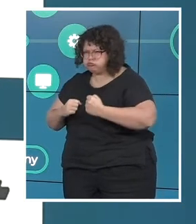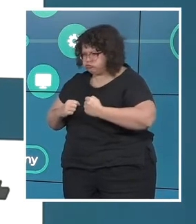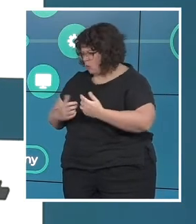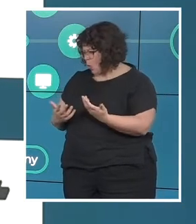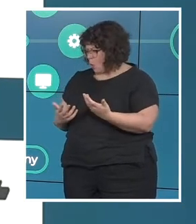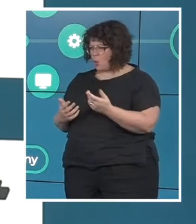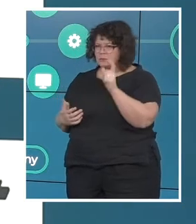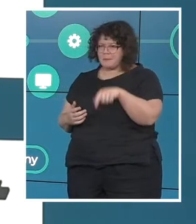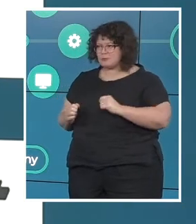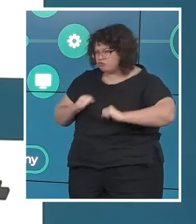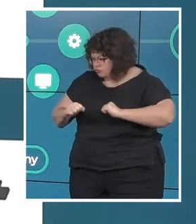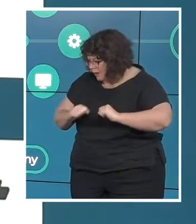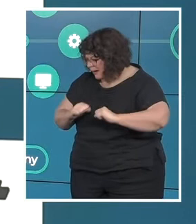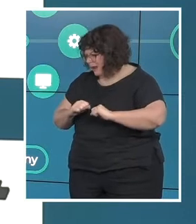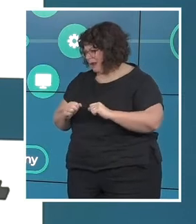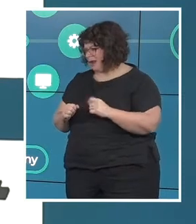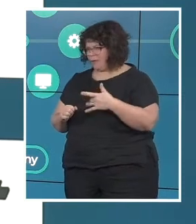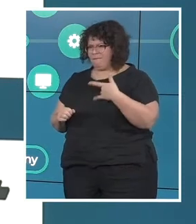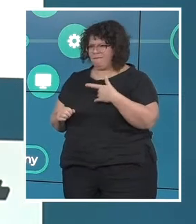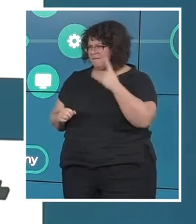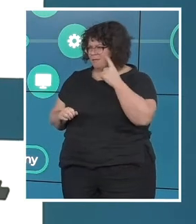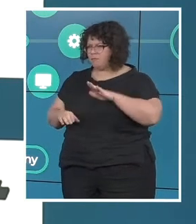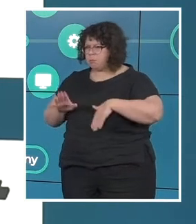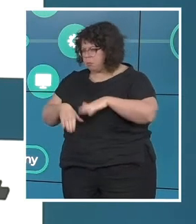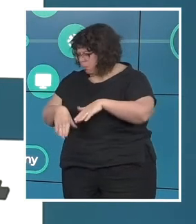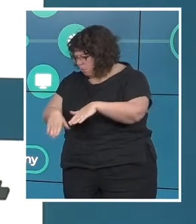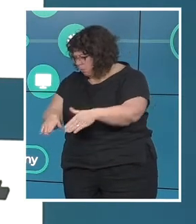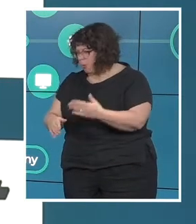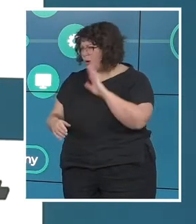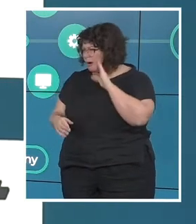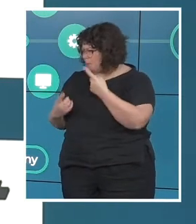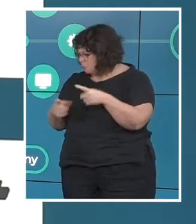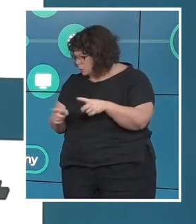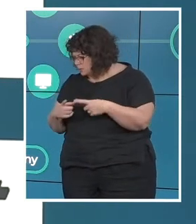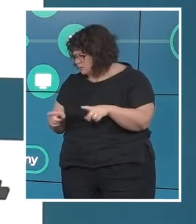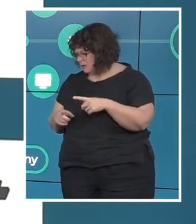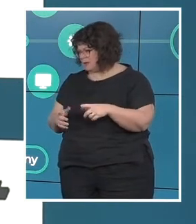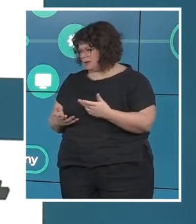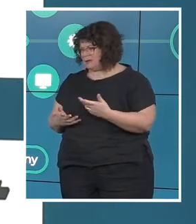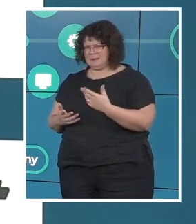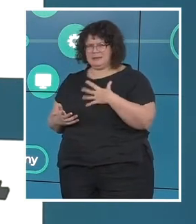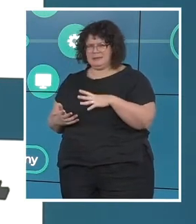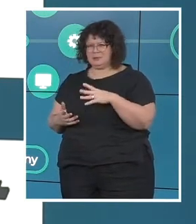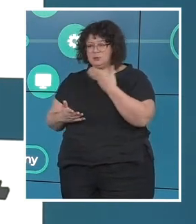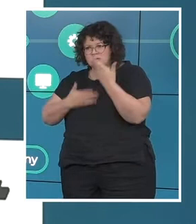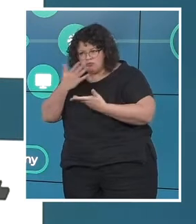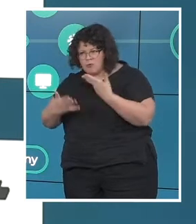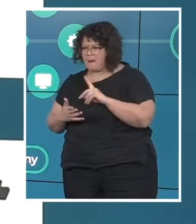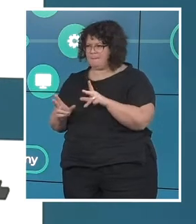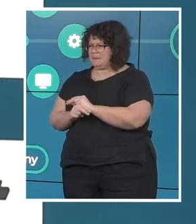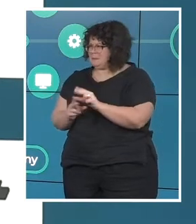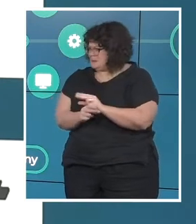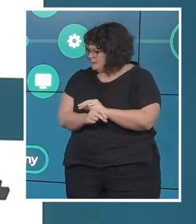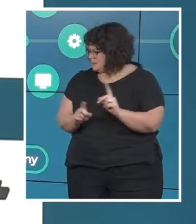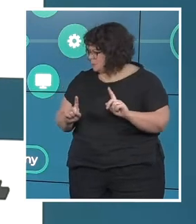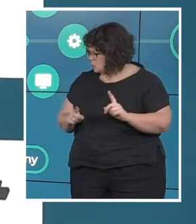describe what they could be missing from not hearing that music, from not hearing those footsteps. So absolutely, definitely needs captions just